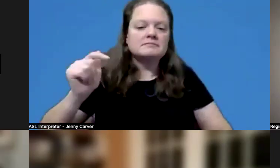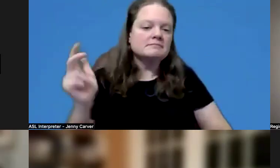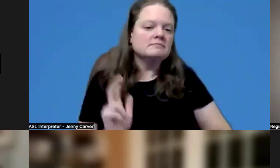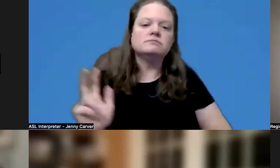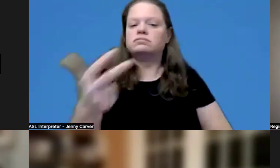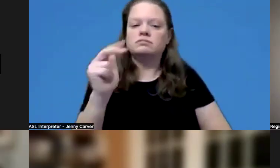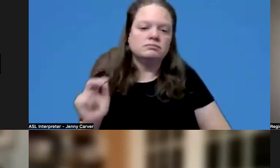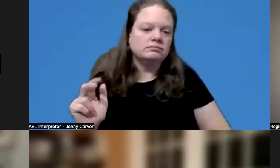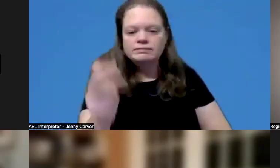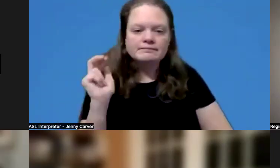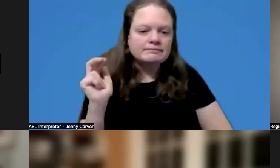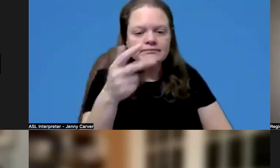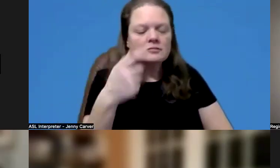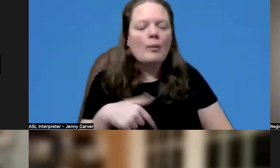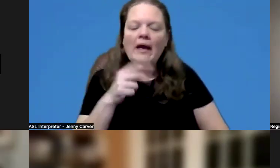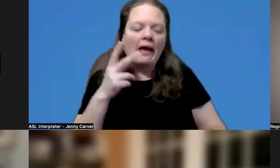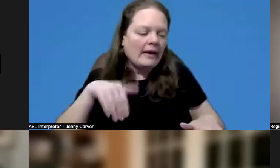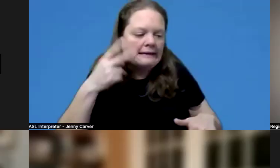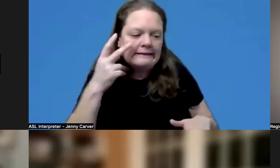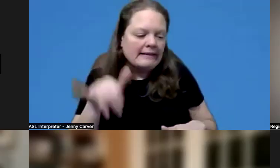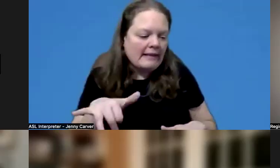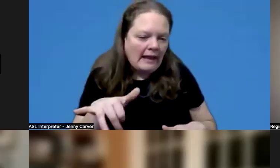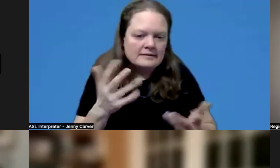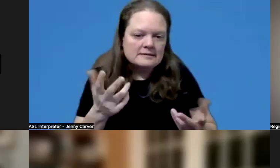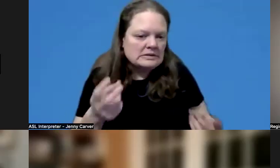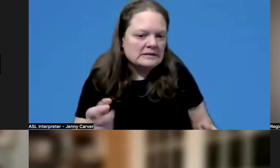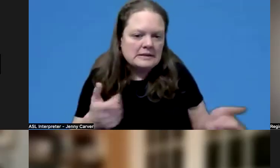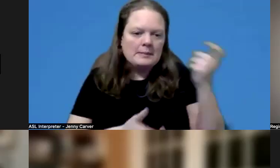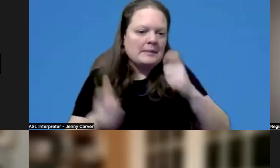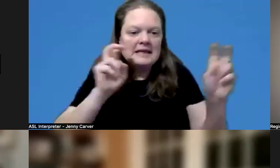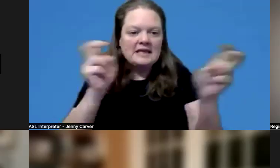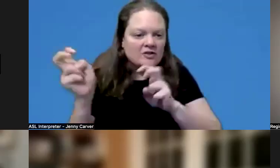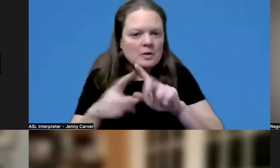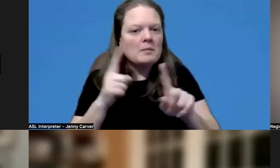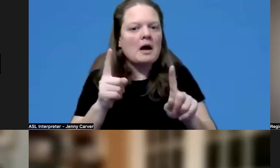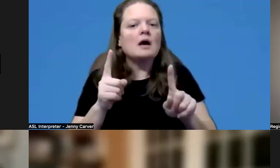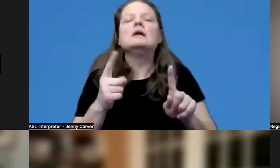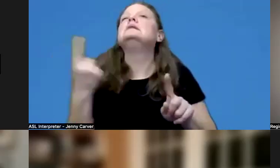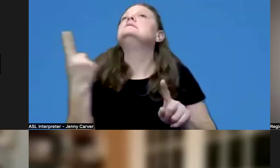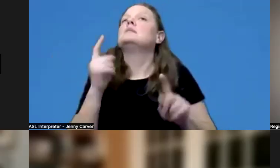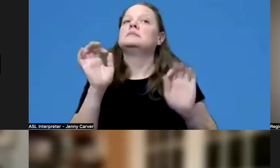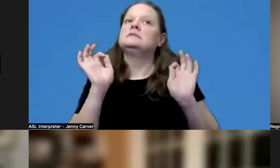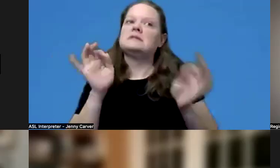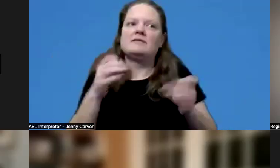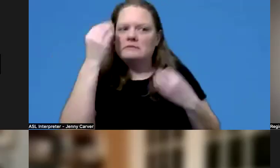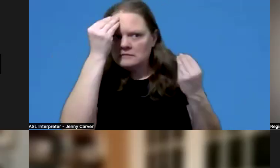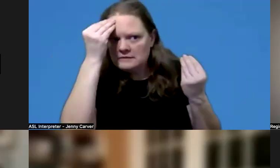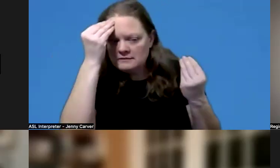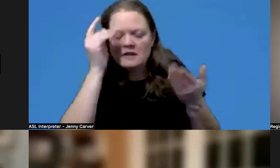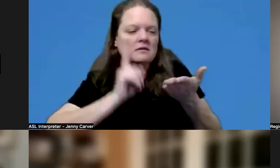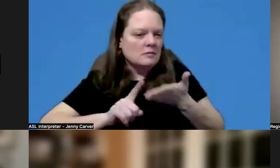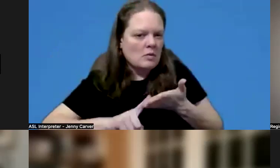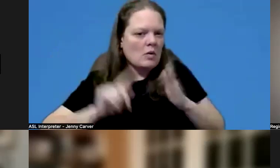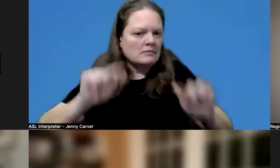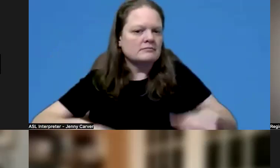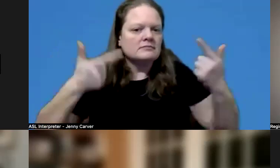have not found that to be a major issue, but it's something certainly to explore. And I'll turn it to